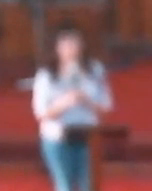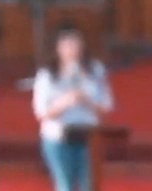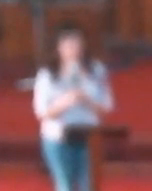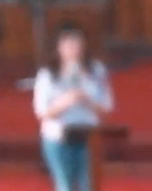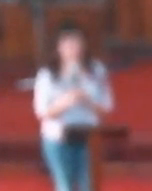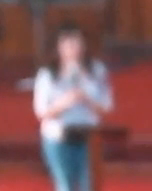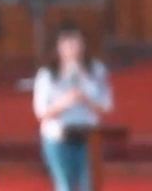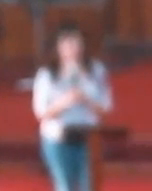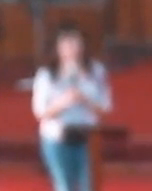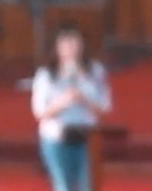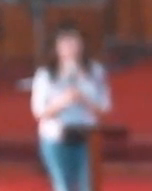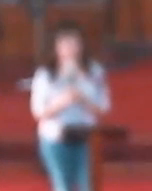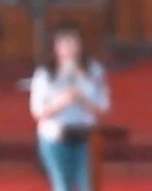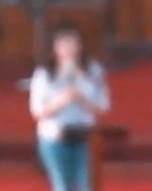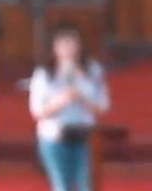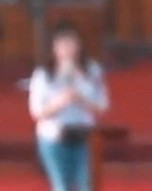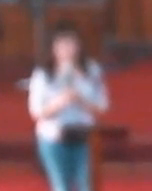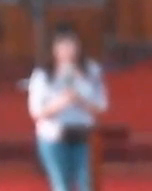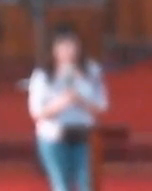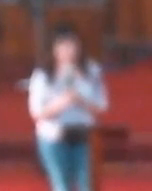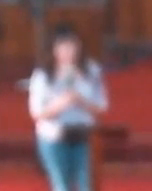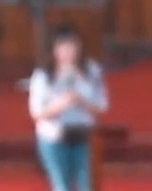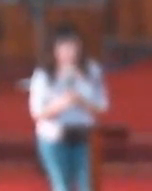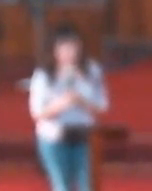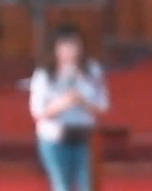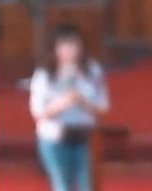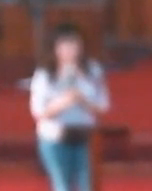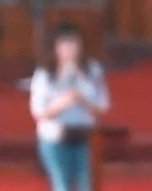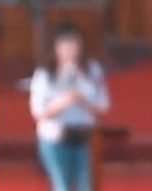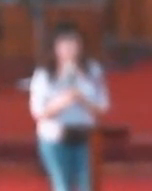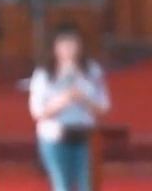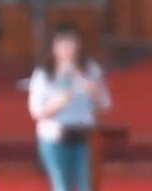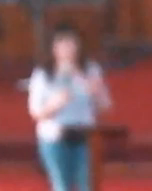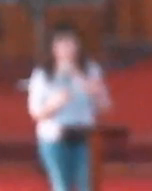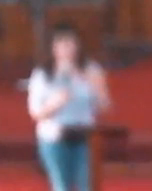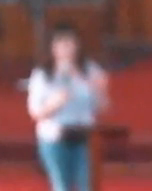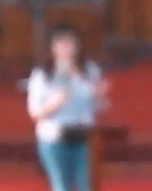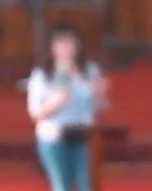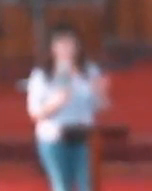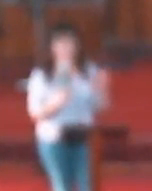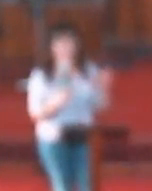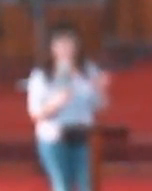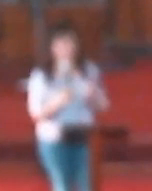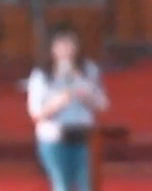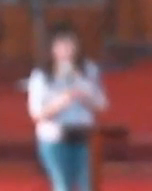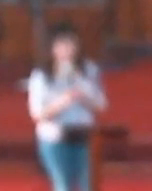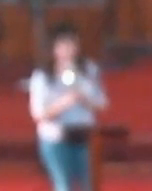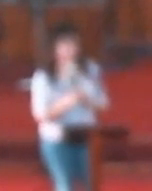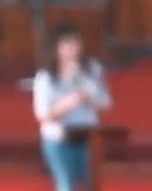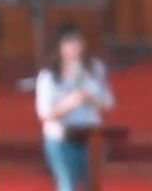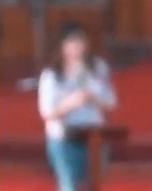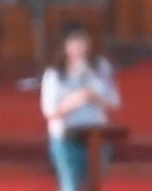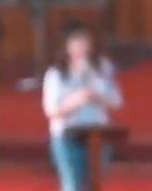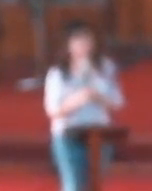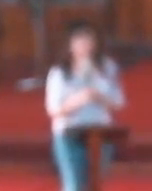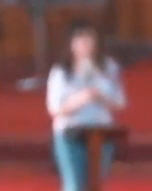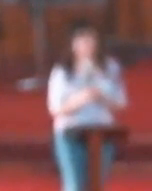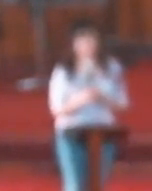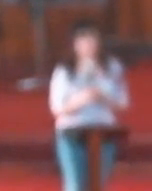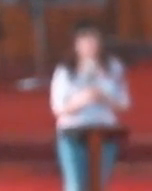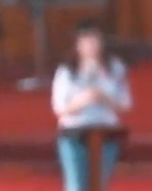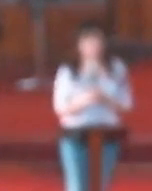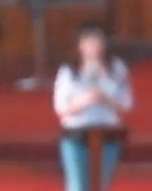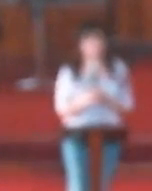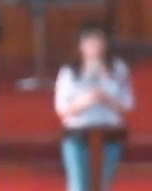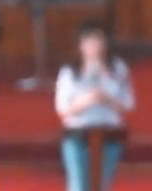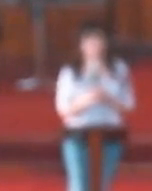entendimiento para escuchar tu palabra. And Lord, and I pray that you anoint this time, that you open our understanding to hear your words. Y te pido, Señor, que